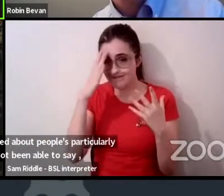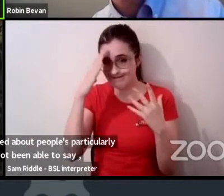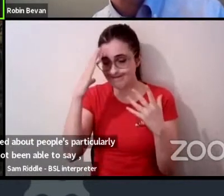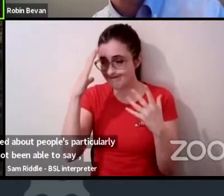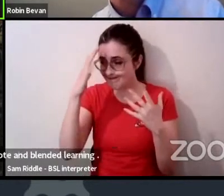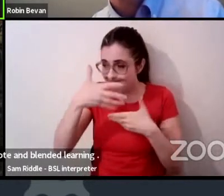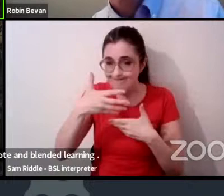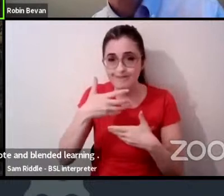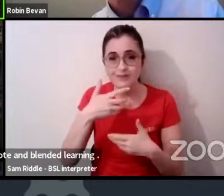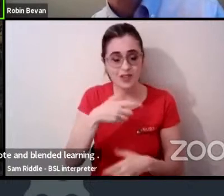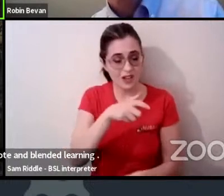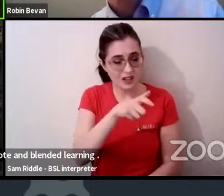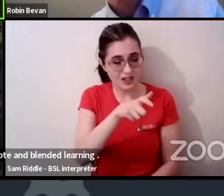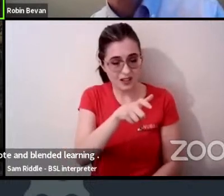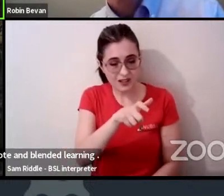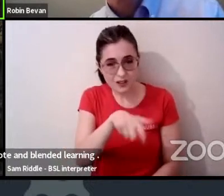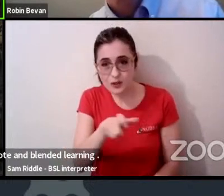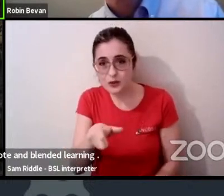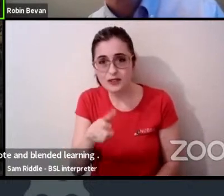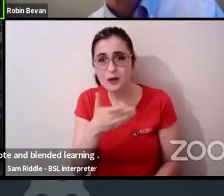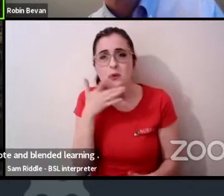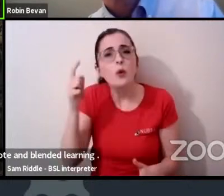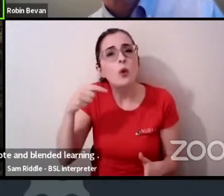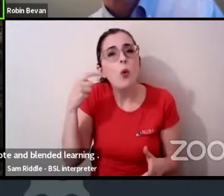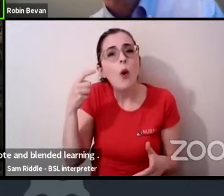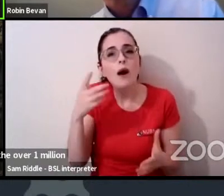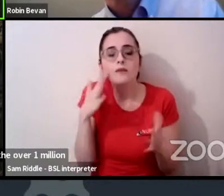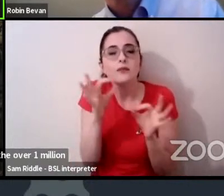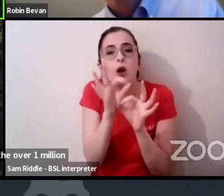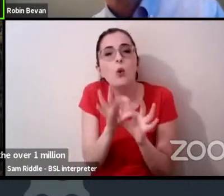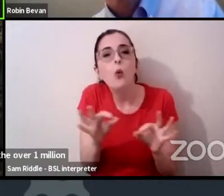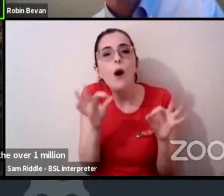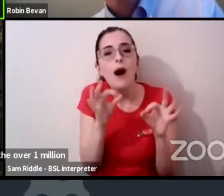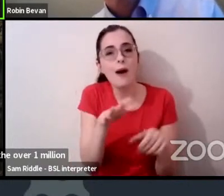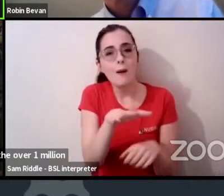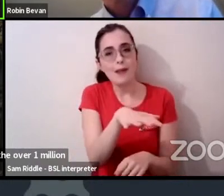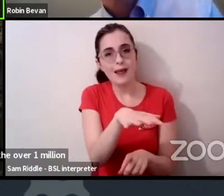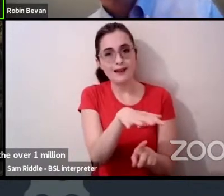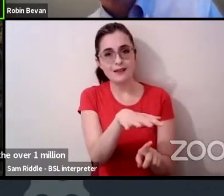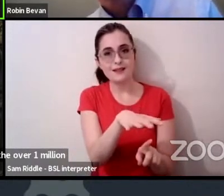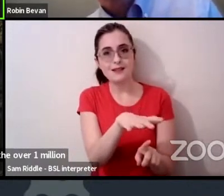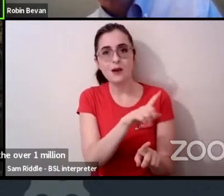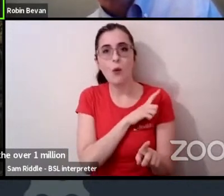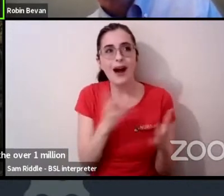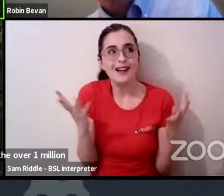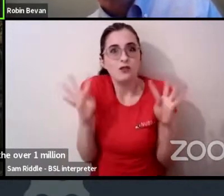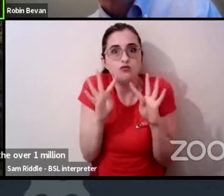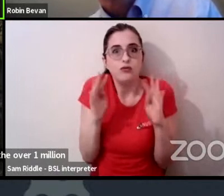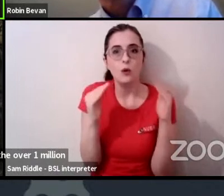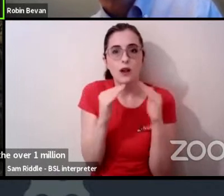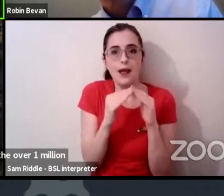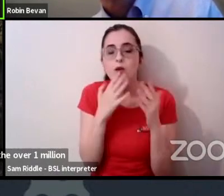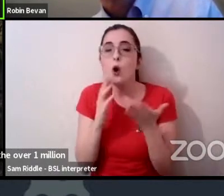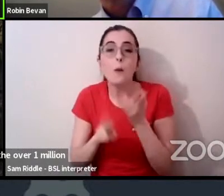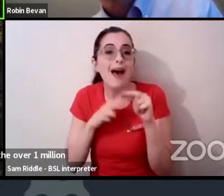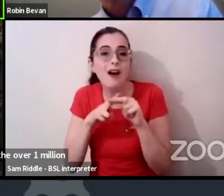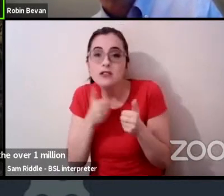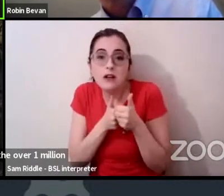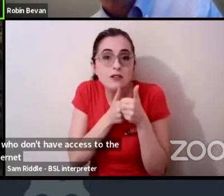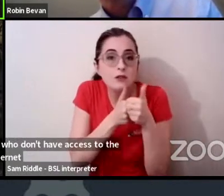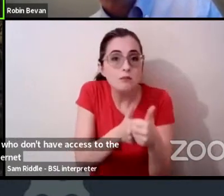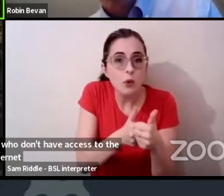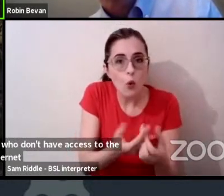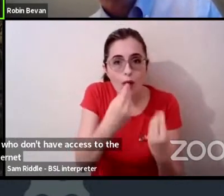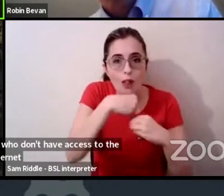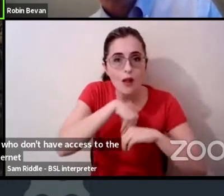work because they live in overcrowded houses. Those children whose parents or carers can't help them with their learning. And our